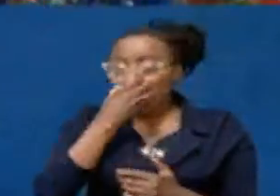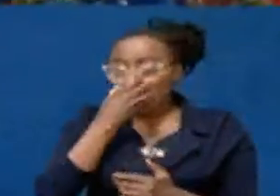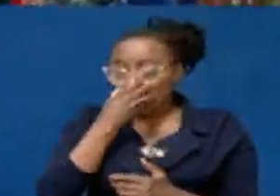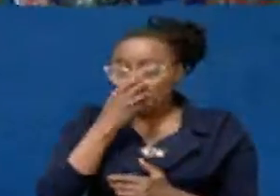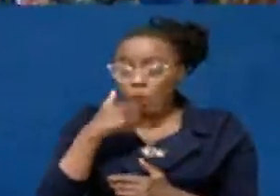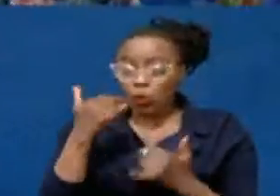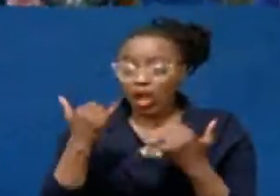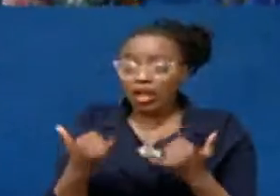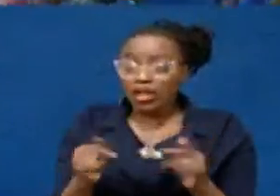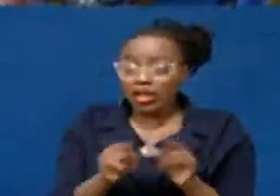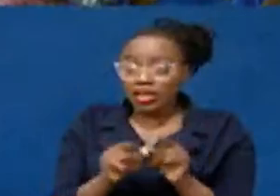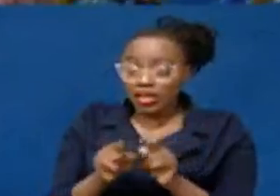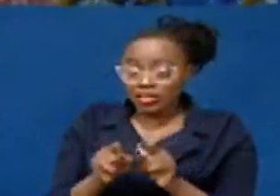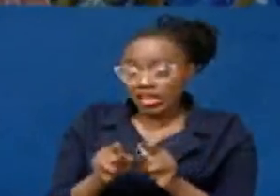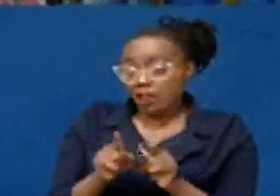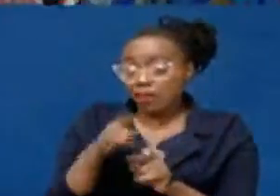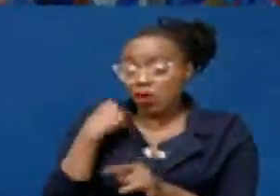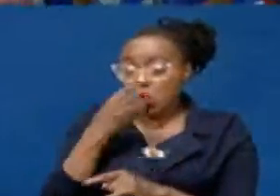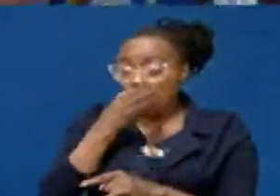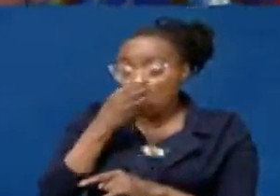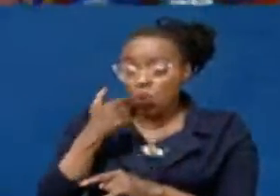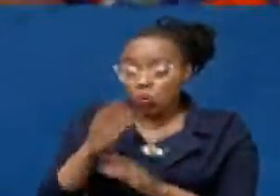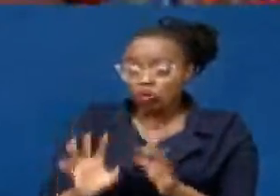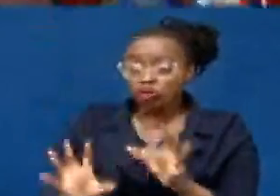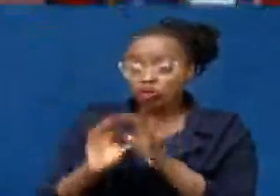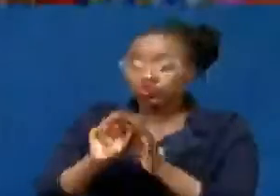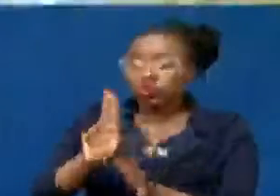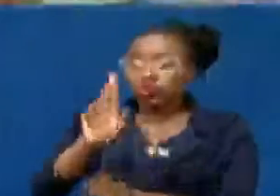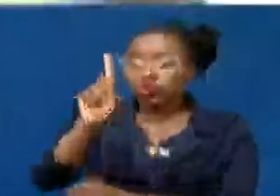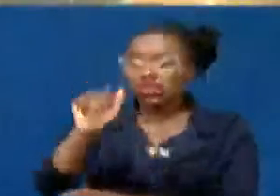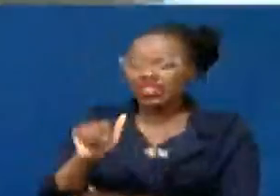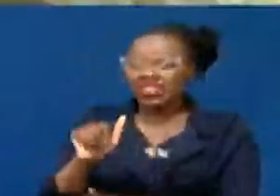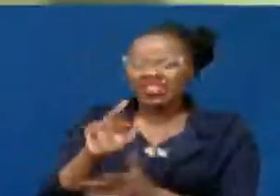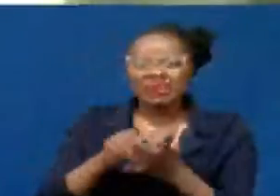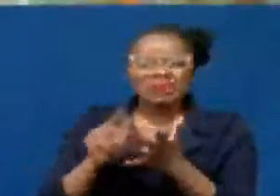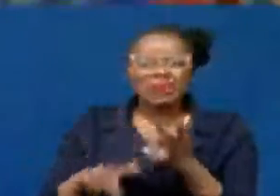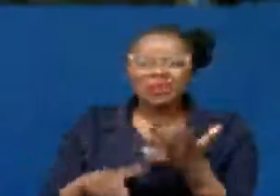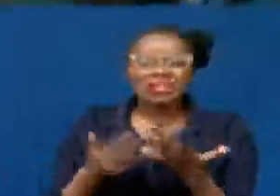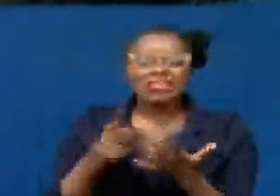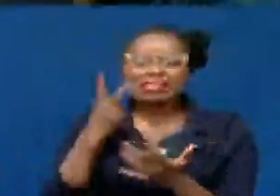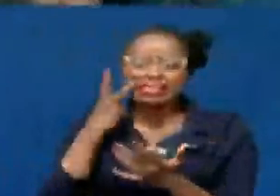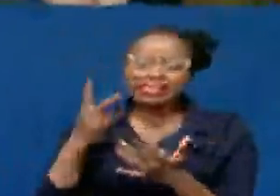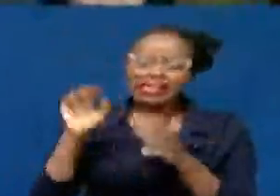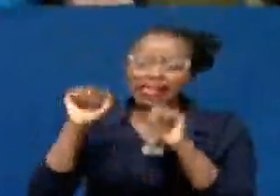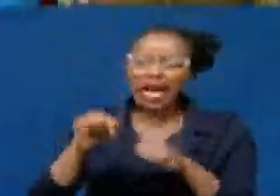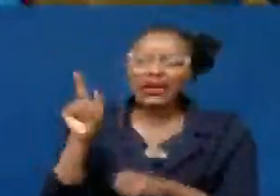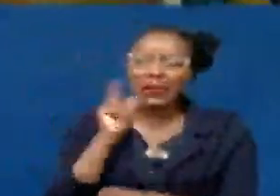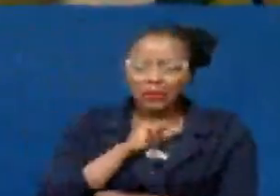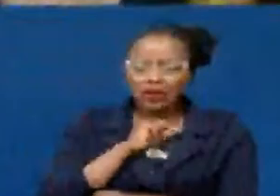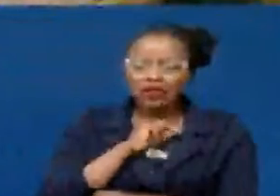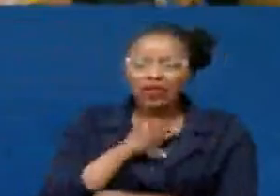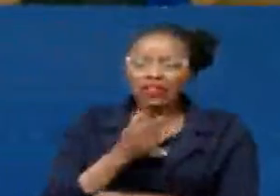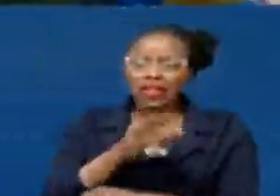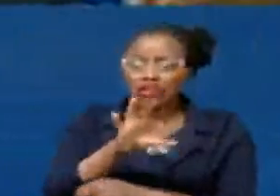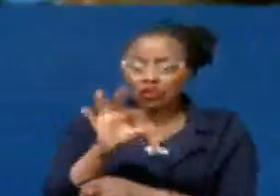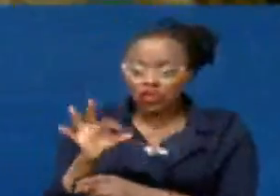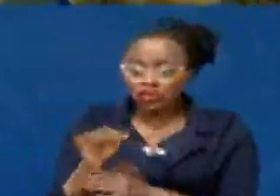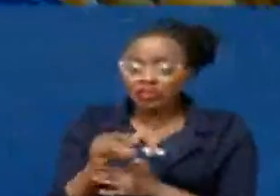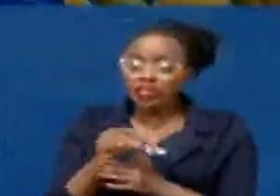who is now in UDA, you can just see the traces of